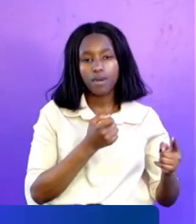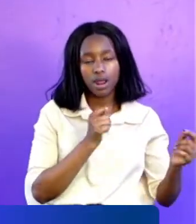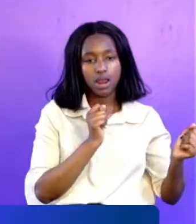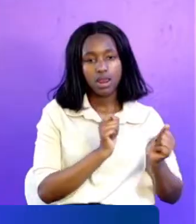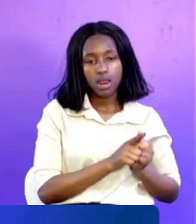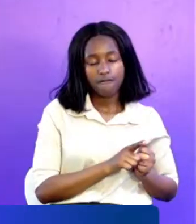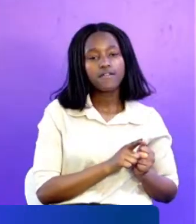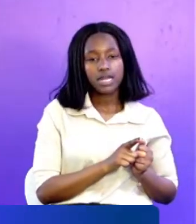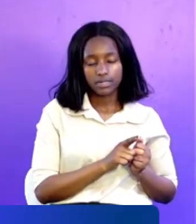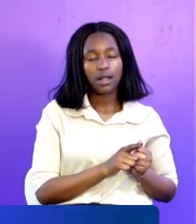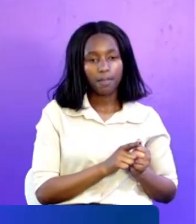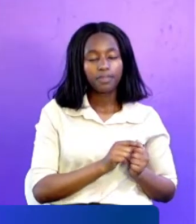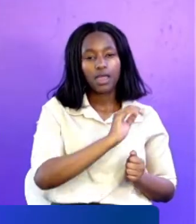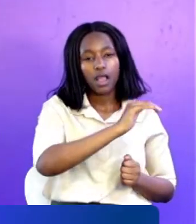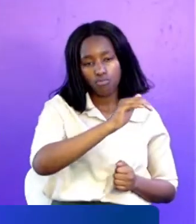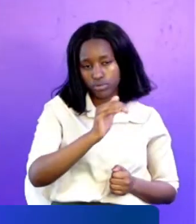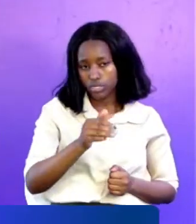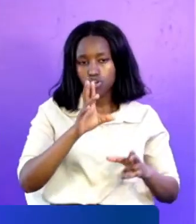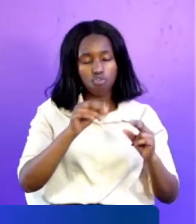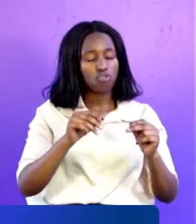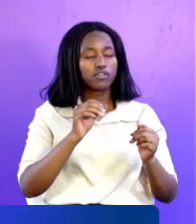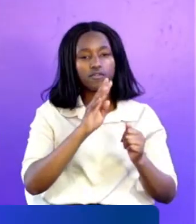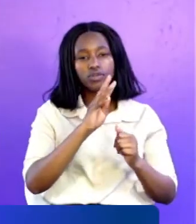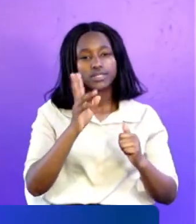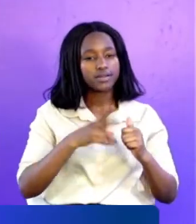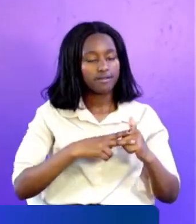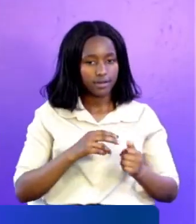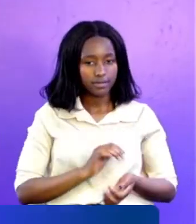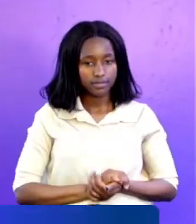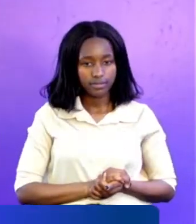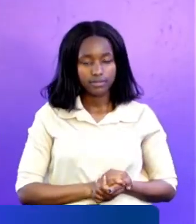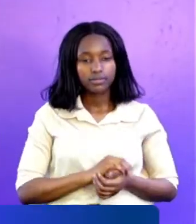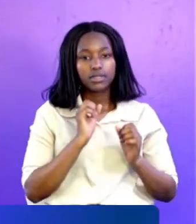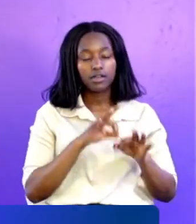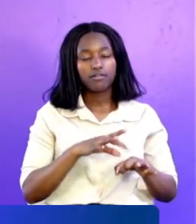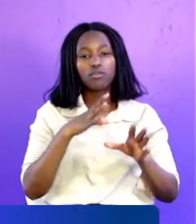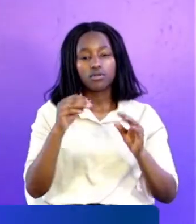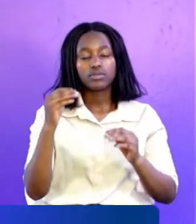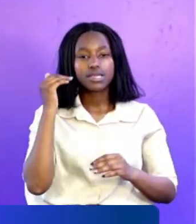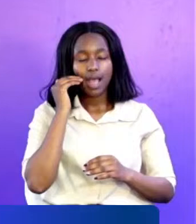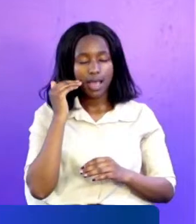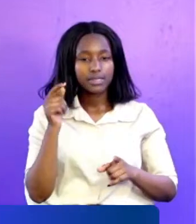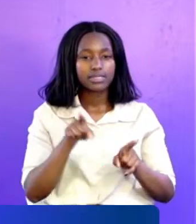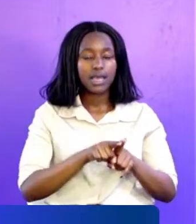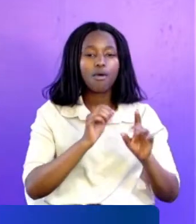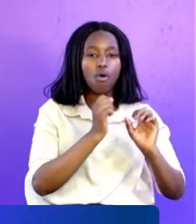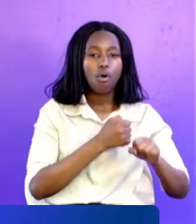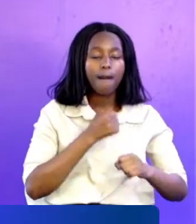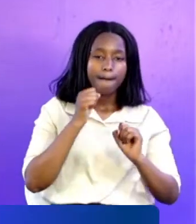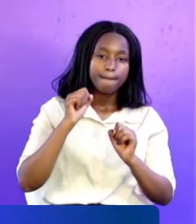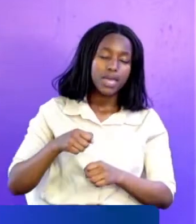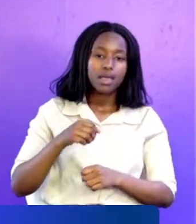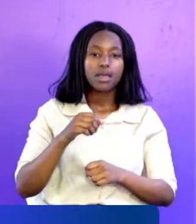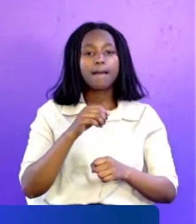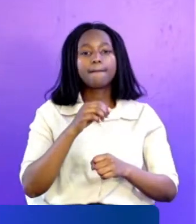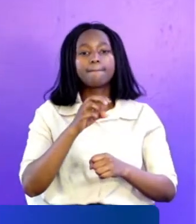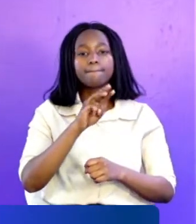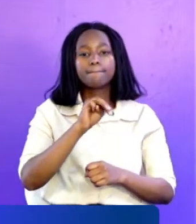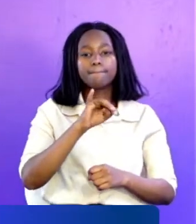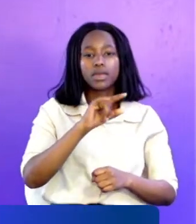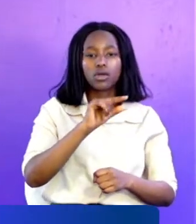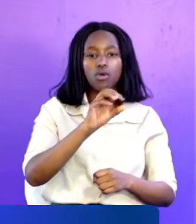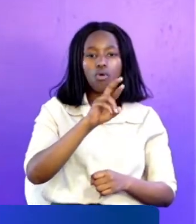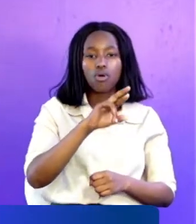economic blocks. Like now, if you go to Siaya, you go to Homa Bay, you go to Migori, and you go to